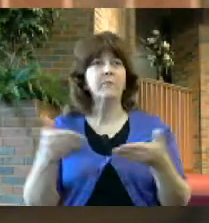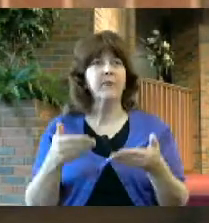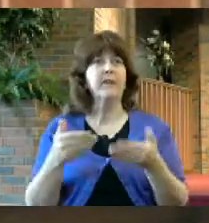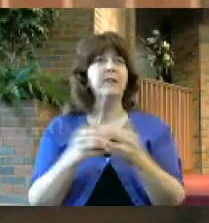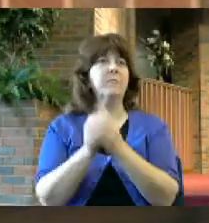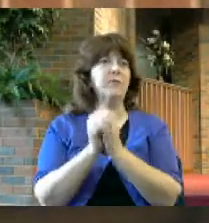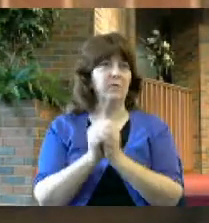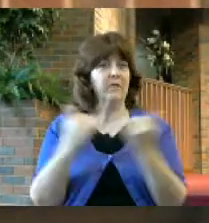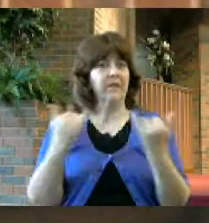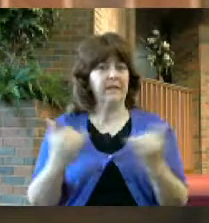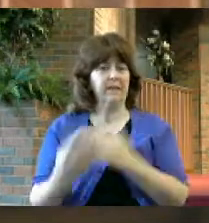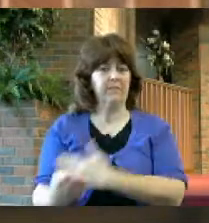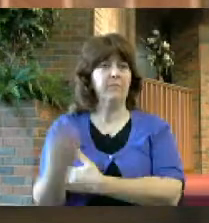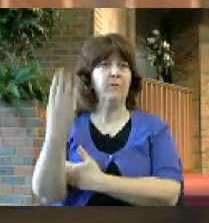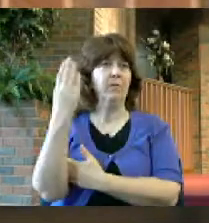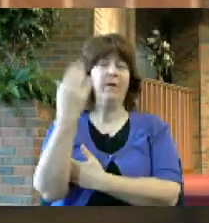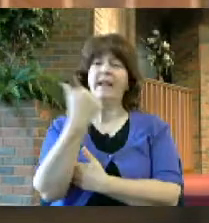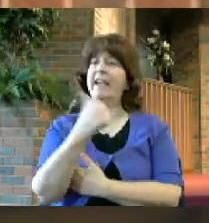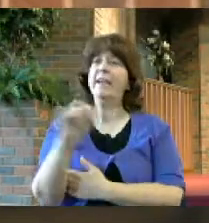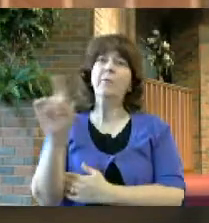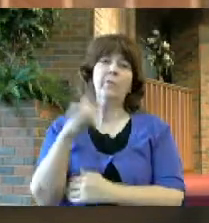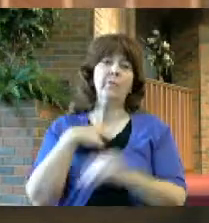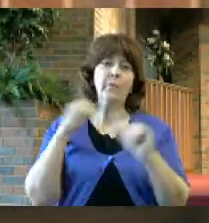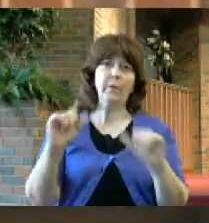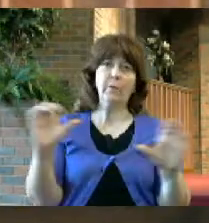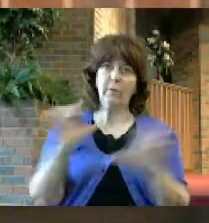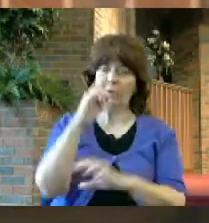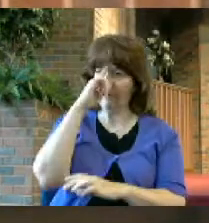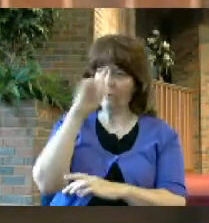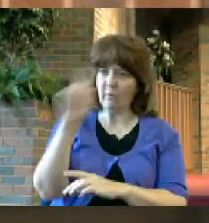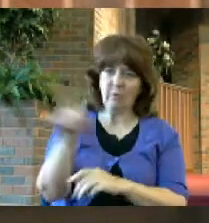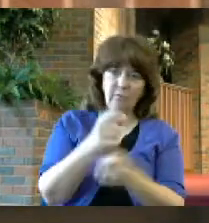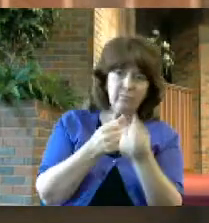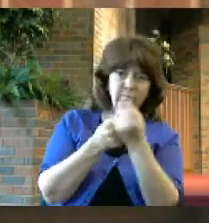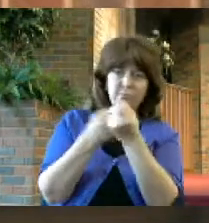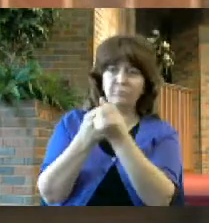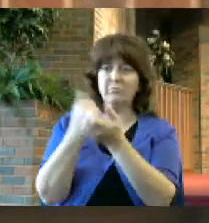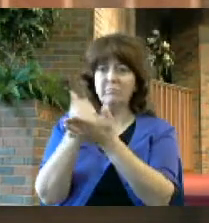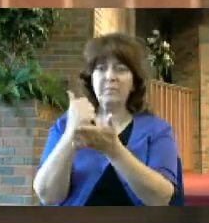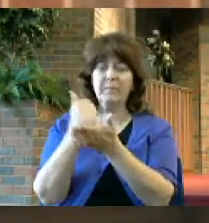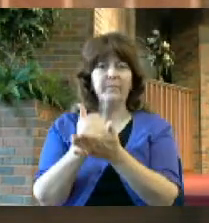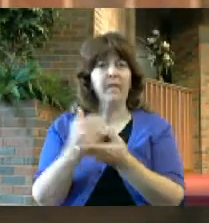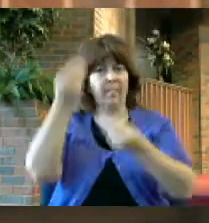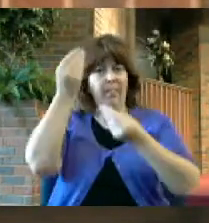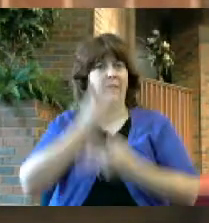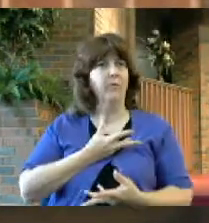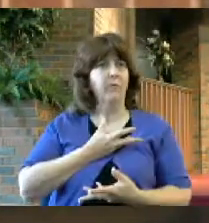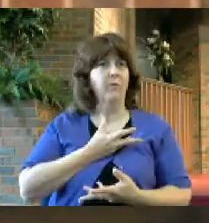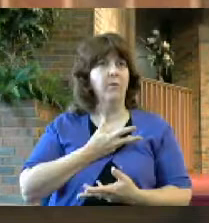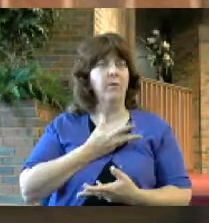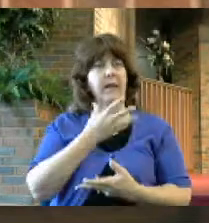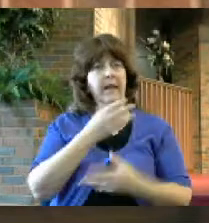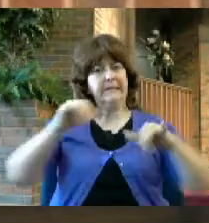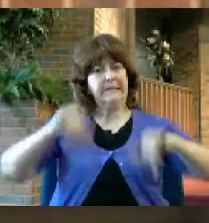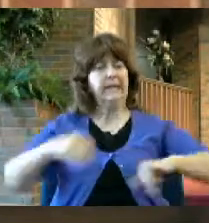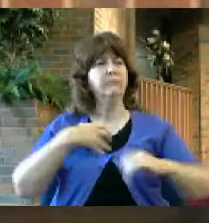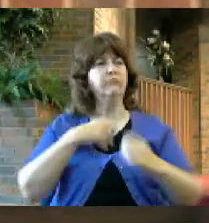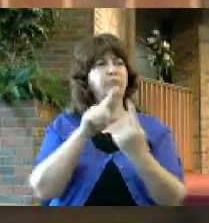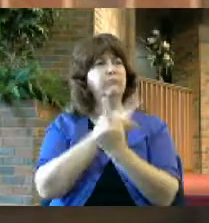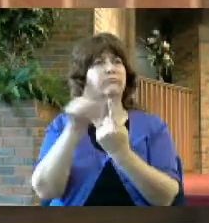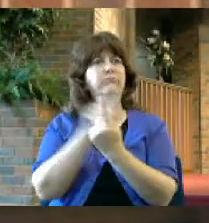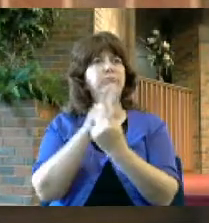there's anything we can do for you, we hope that you will let us know. And stay around long enough for us to get to meet you before you get away this